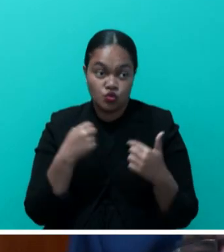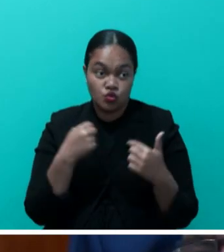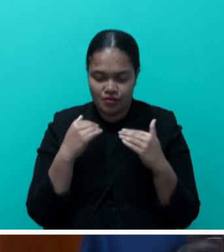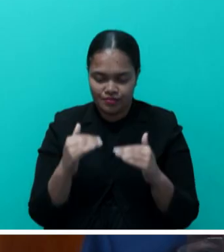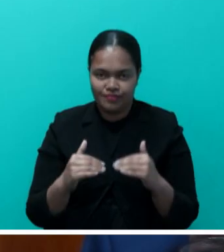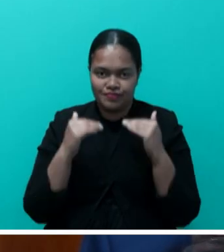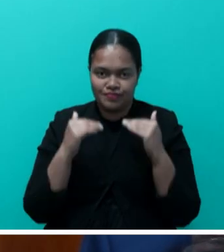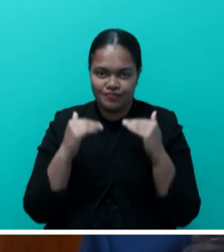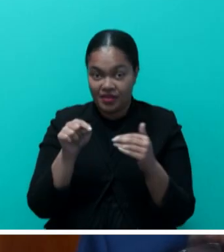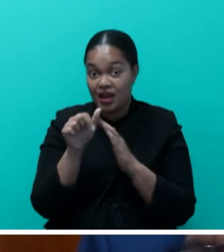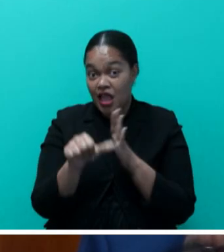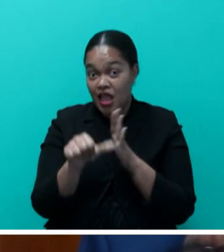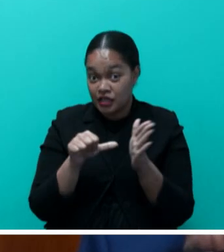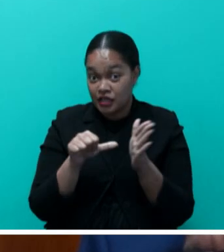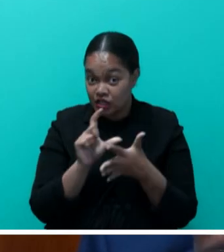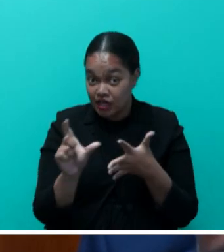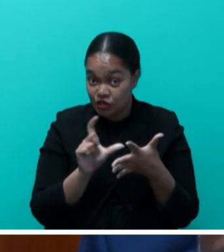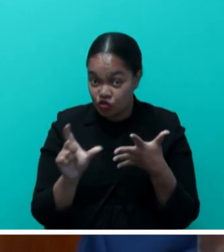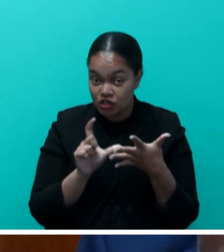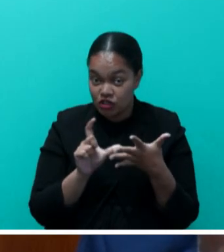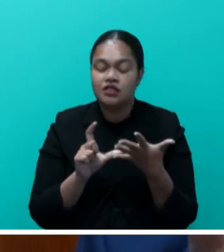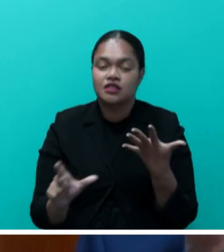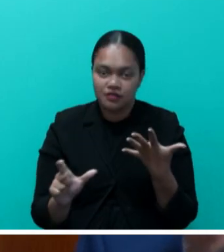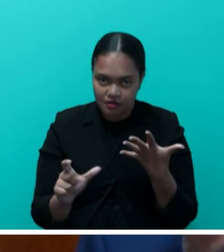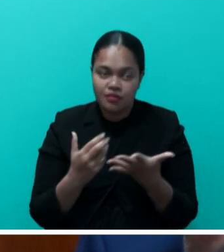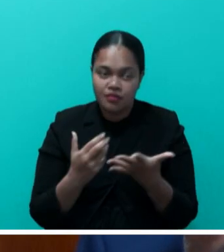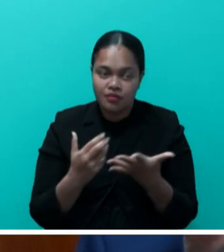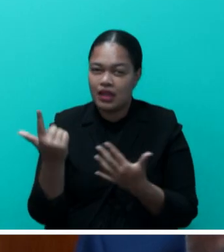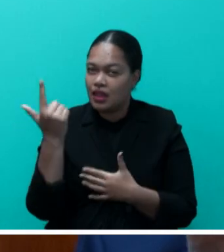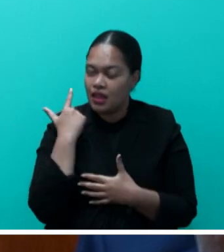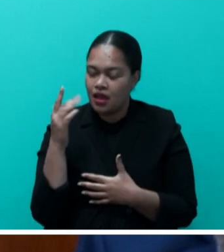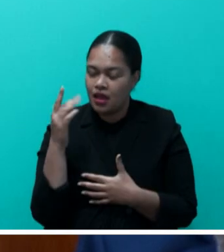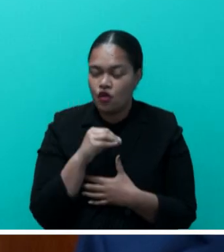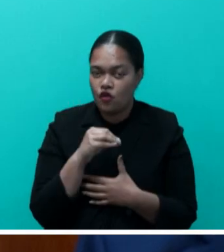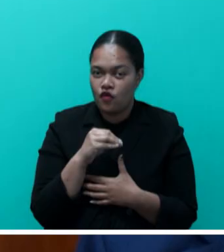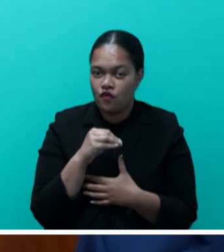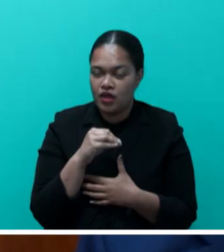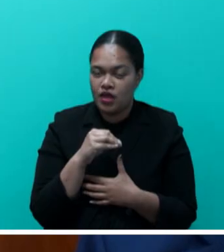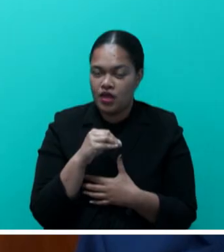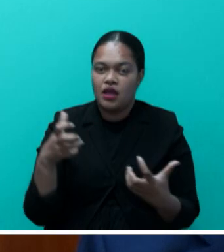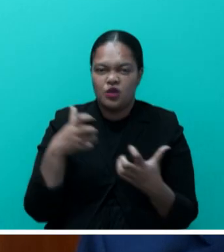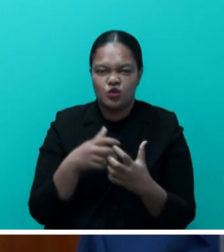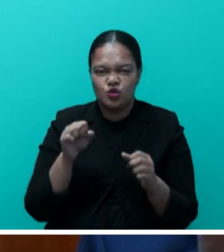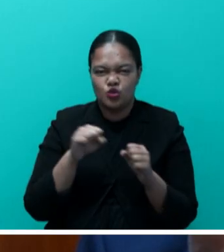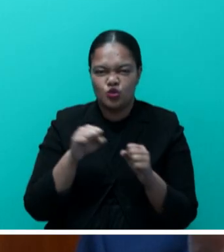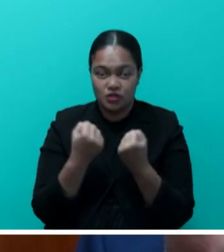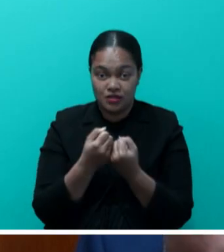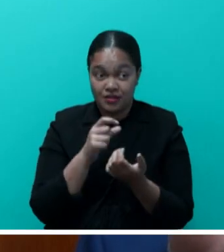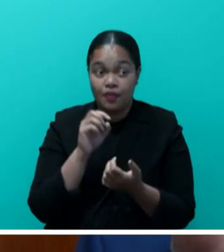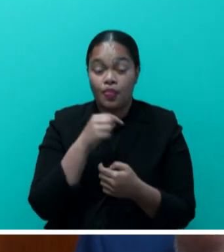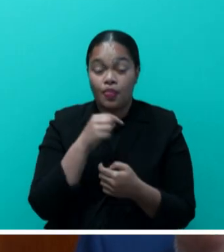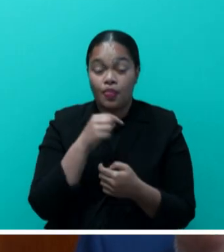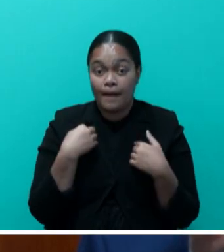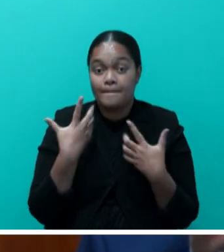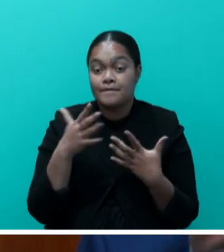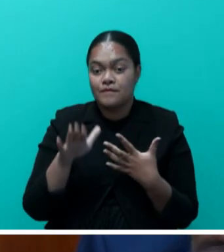category. Rapid population growth combined with lack of adequate social security will likely increase poverty amongst